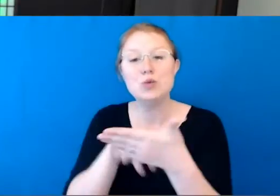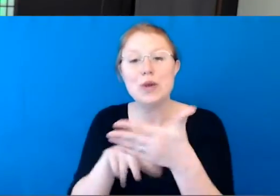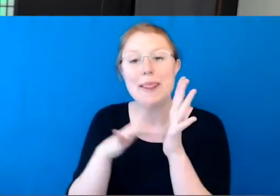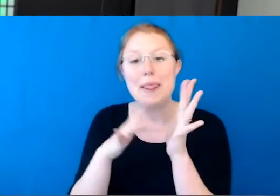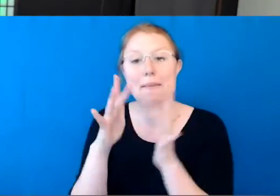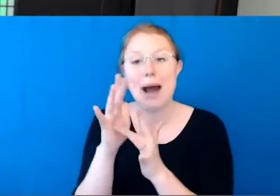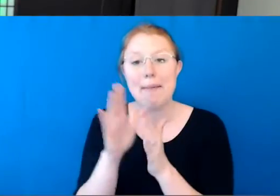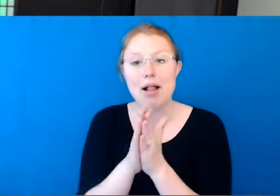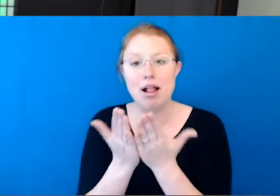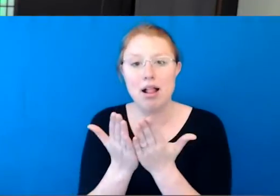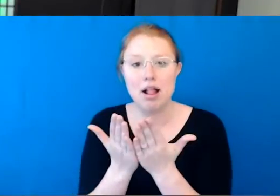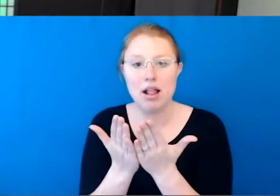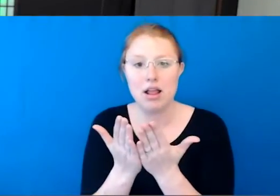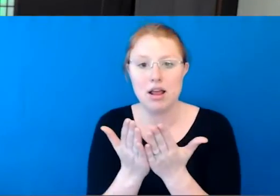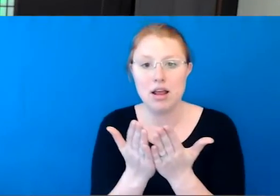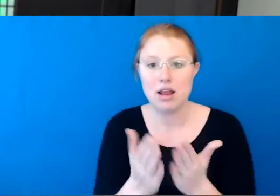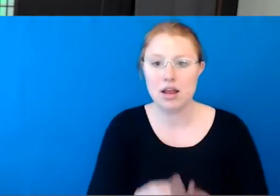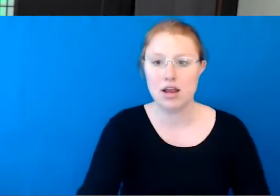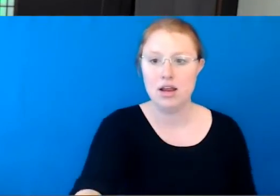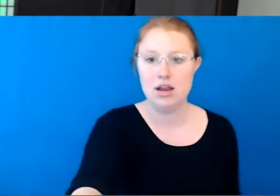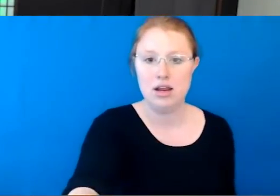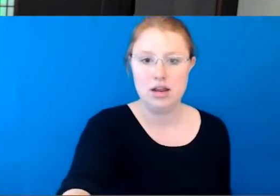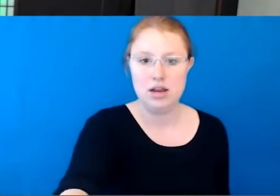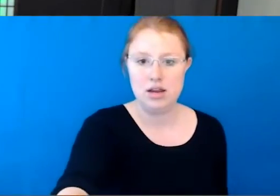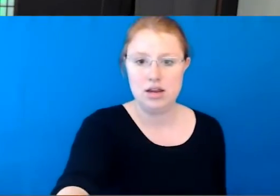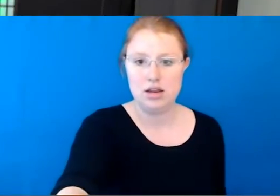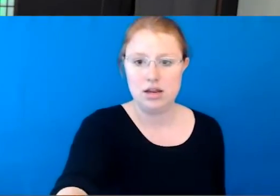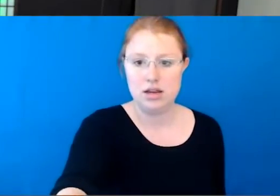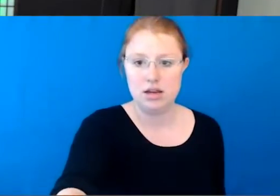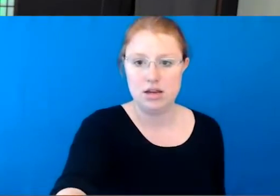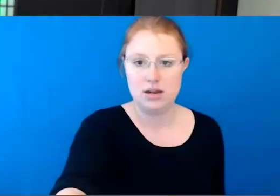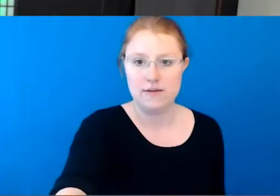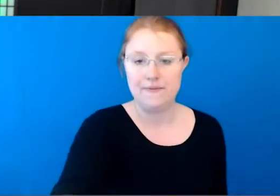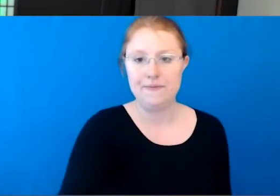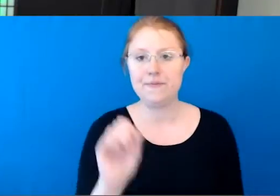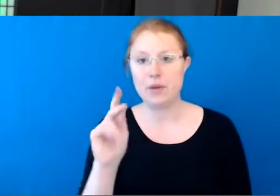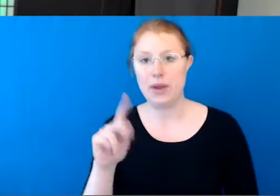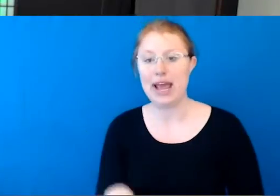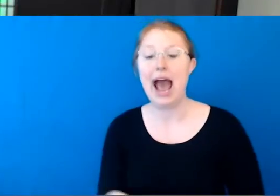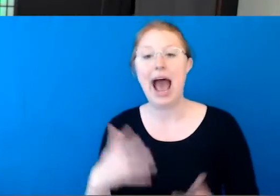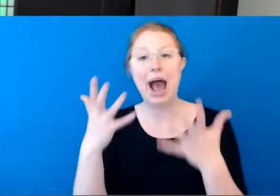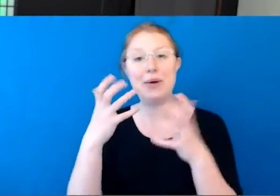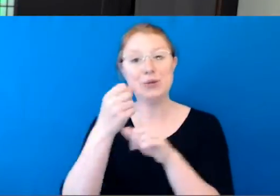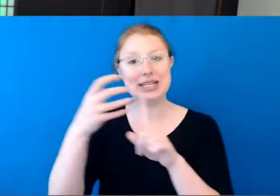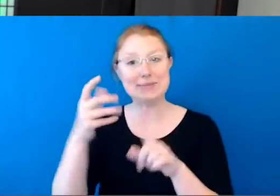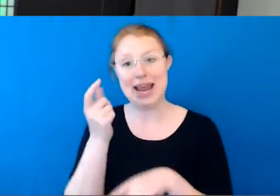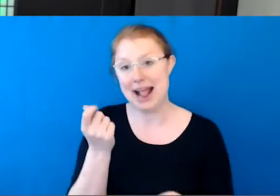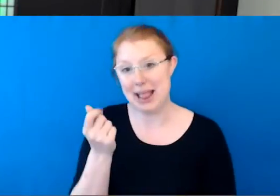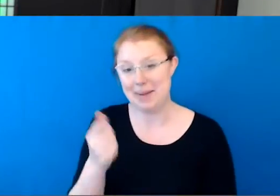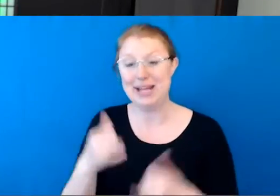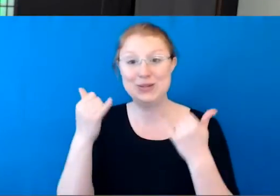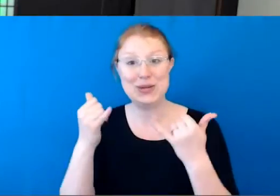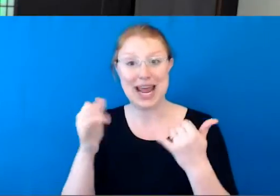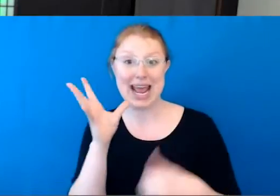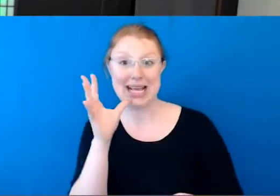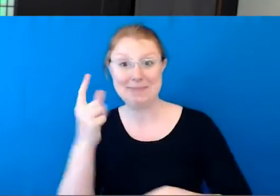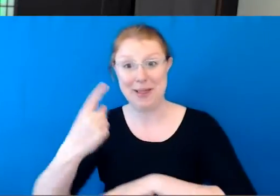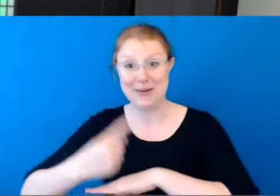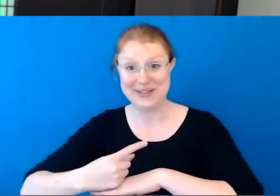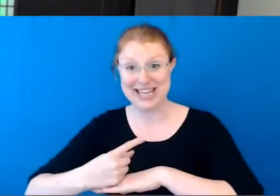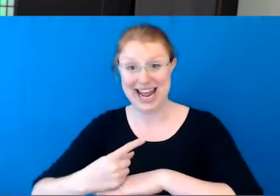about moms. And I want to kind of expand this a little bit, because today is Mother's Day, and we are specifically